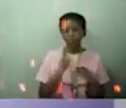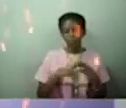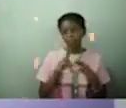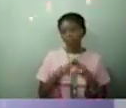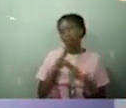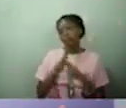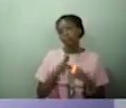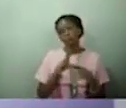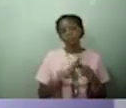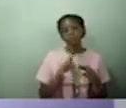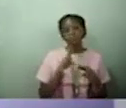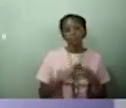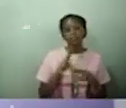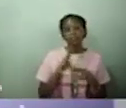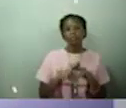prayer.